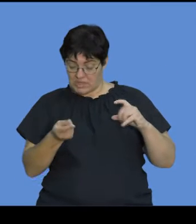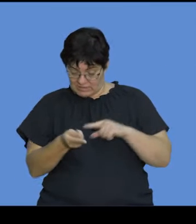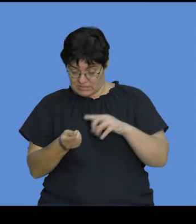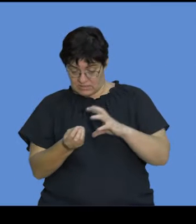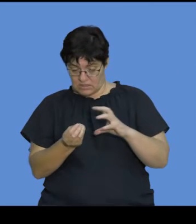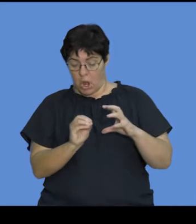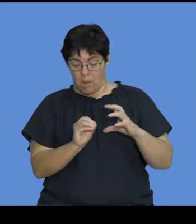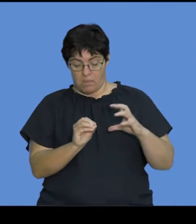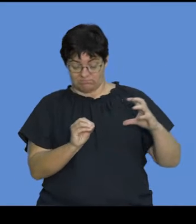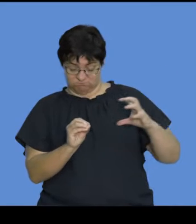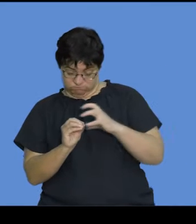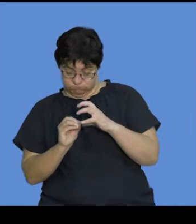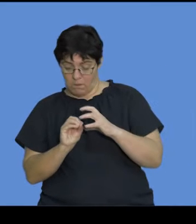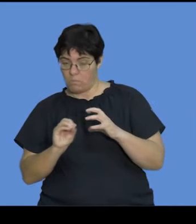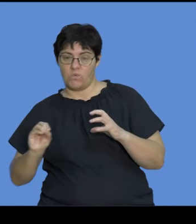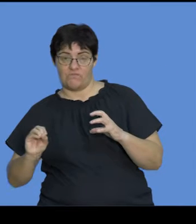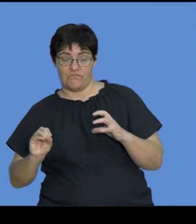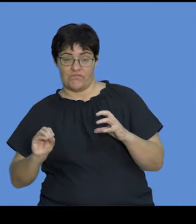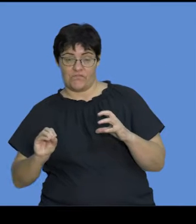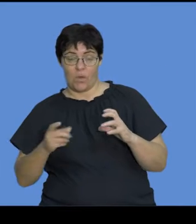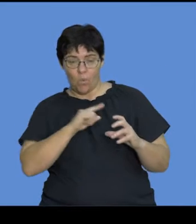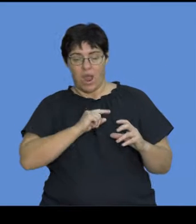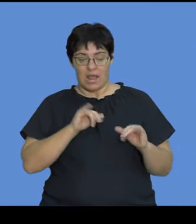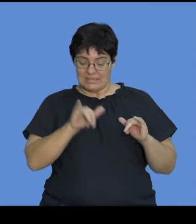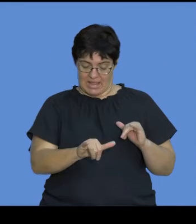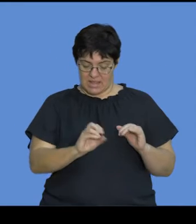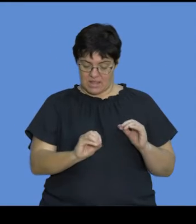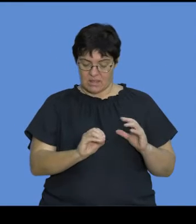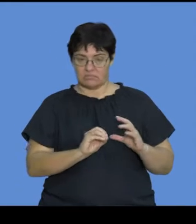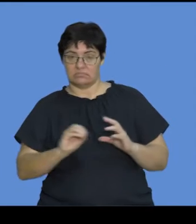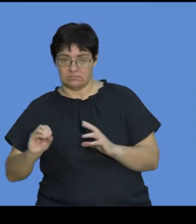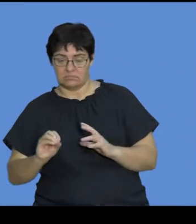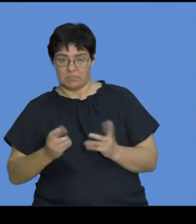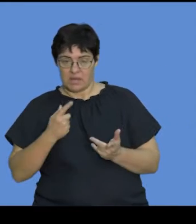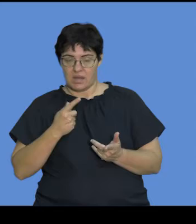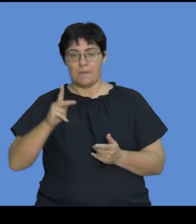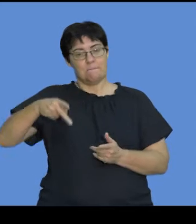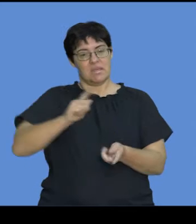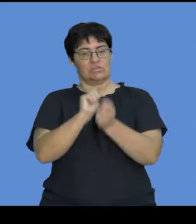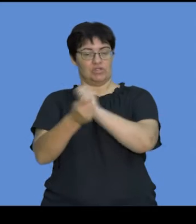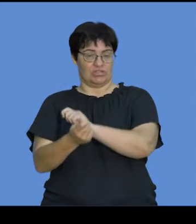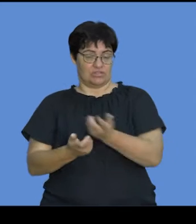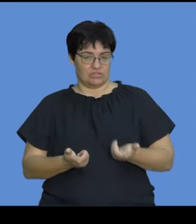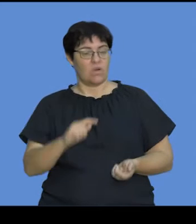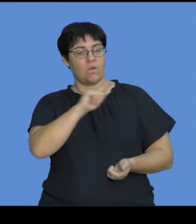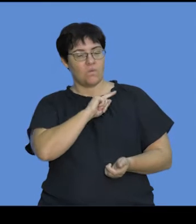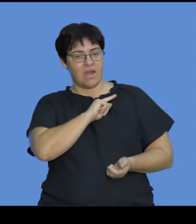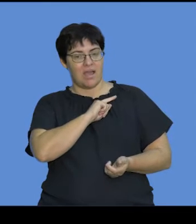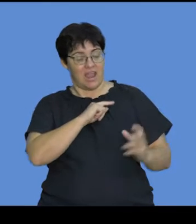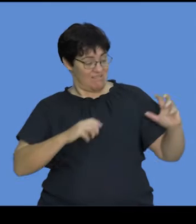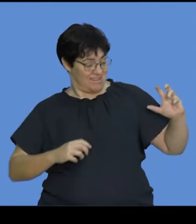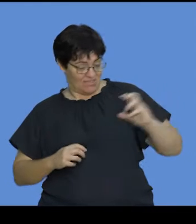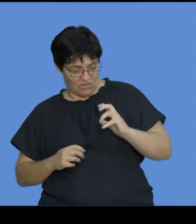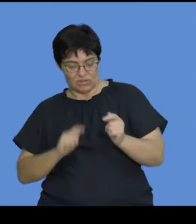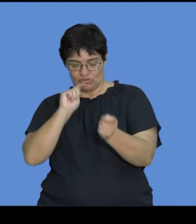moving. So if it had zero velocity and it starts moving, its momentum is going to have changed because the net force is